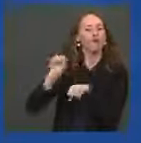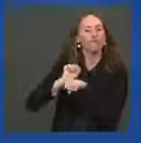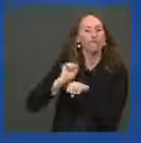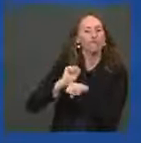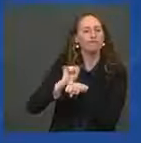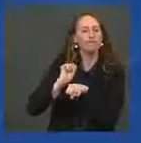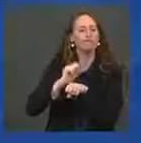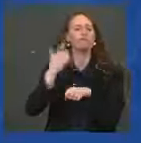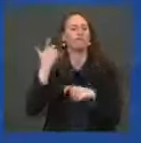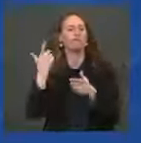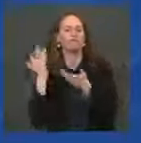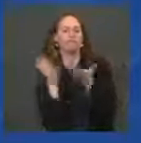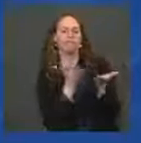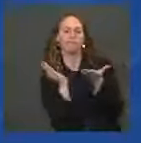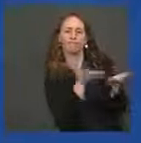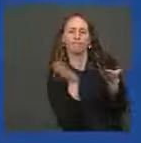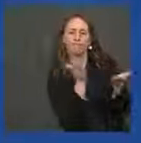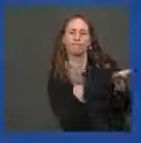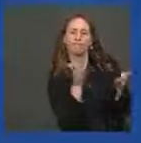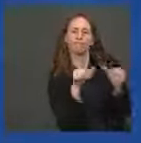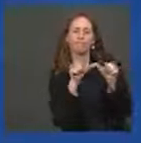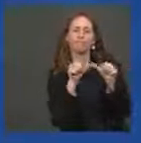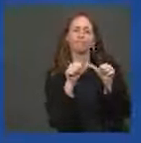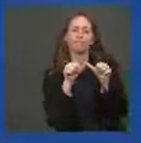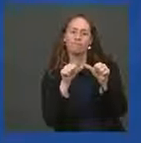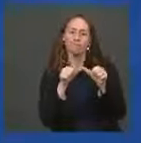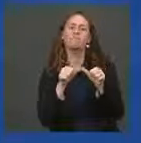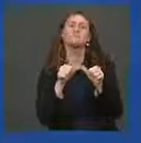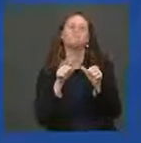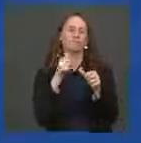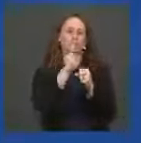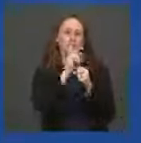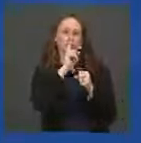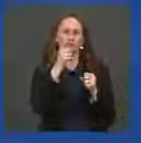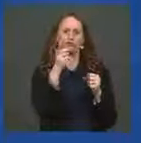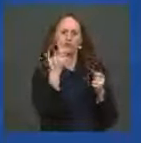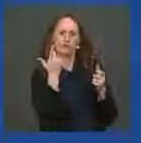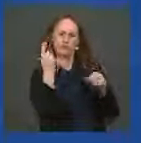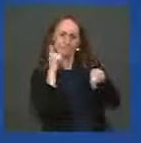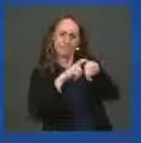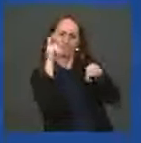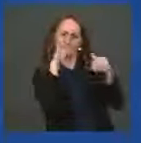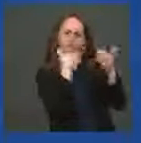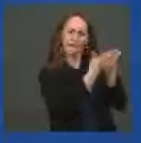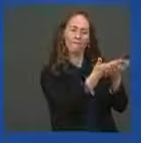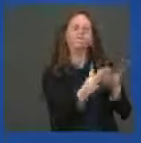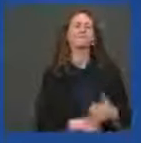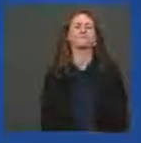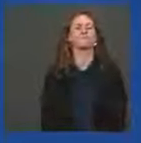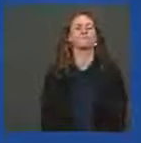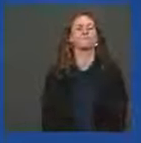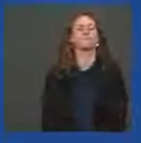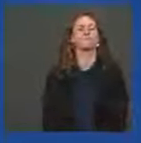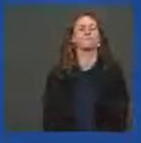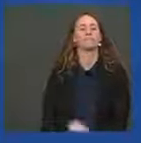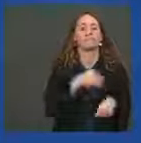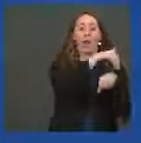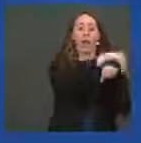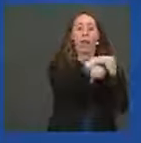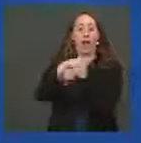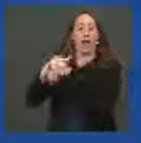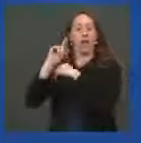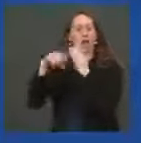get to their destination. And more than that, the night hours are critical for increasing the movement of goods because